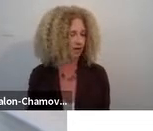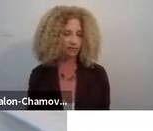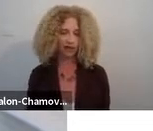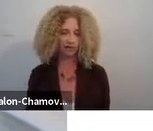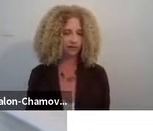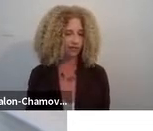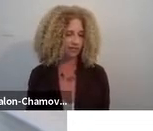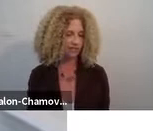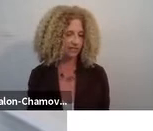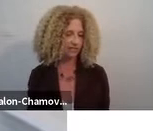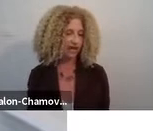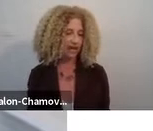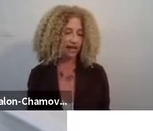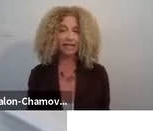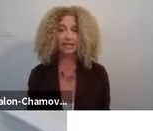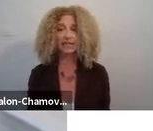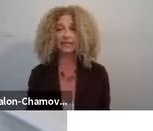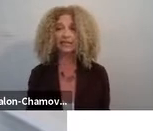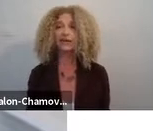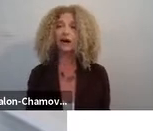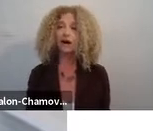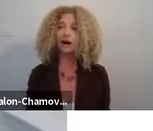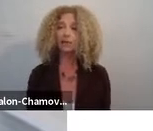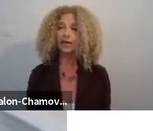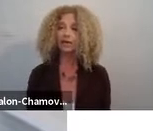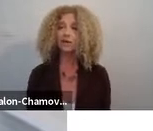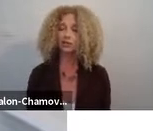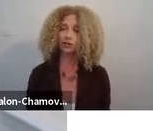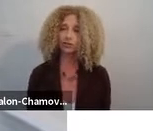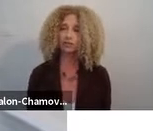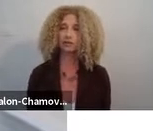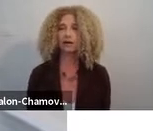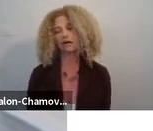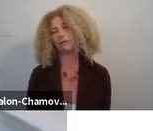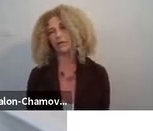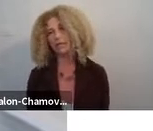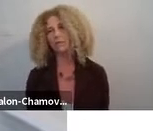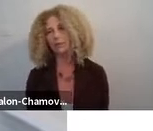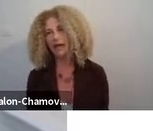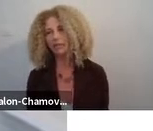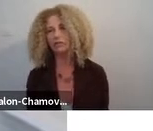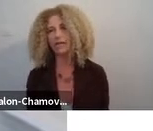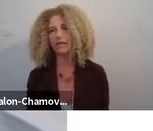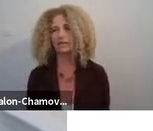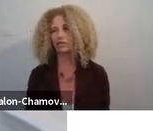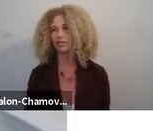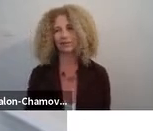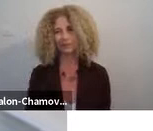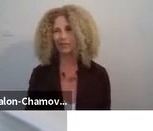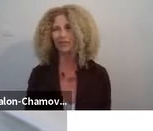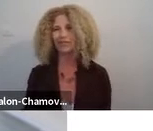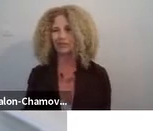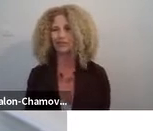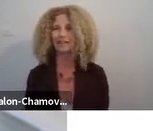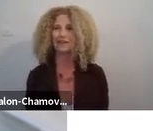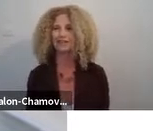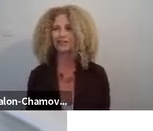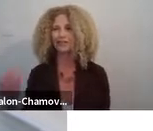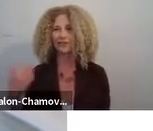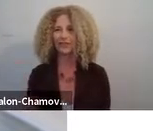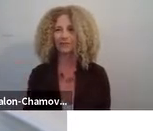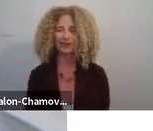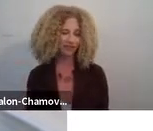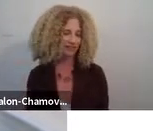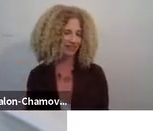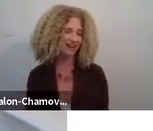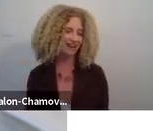as the press conferences. And there are many measures that are being applied today, such as Capito that Yuval mentioned